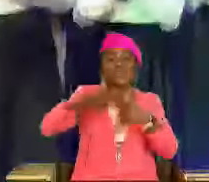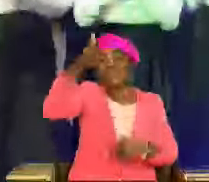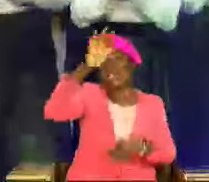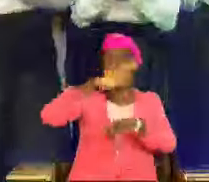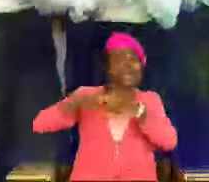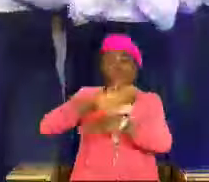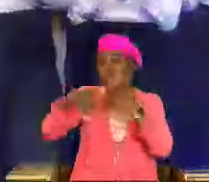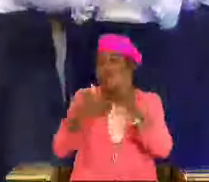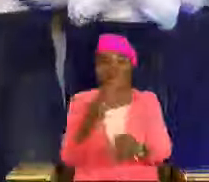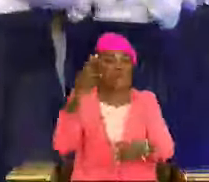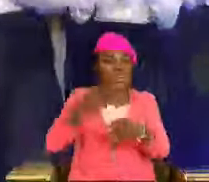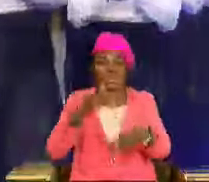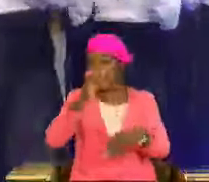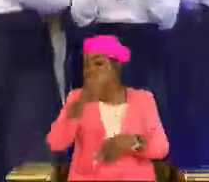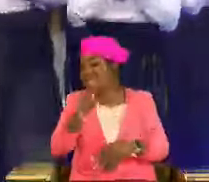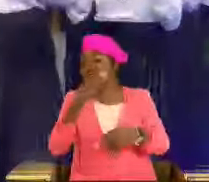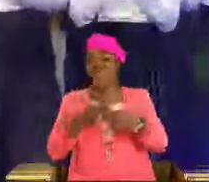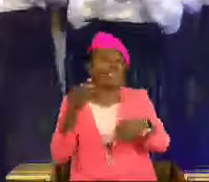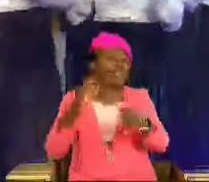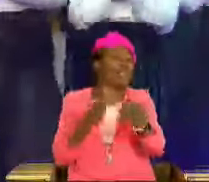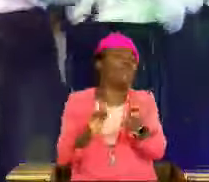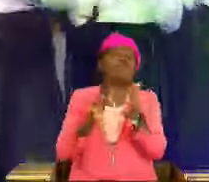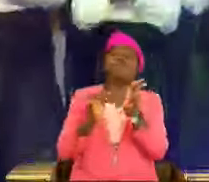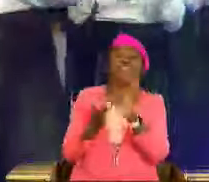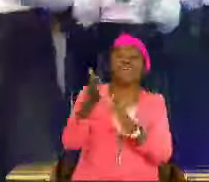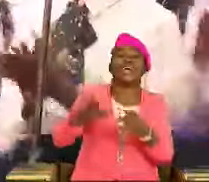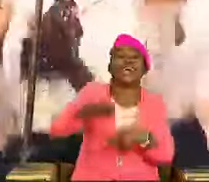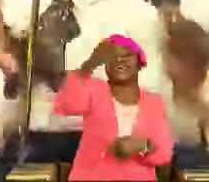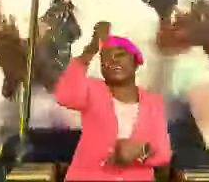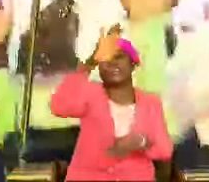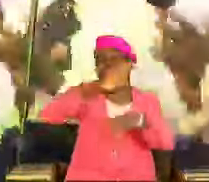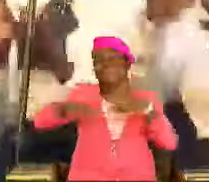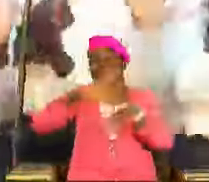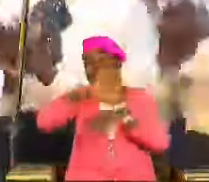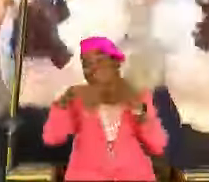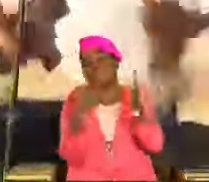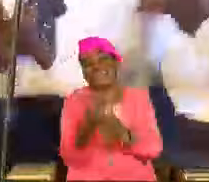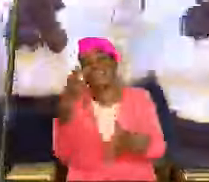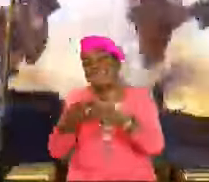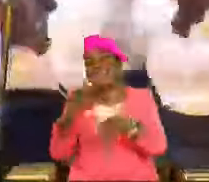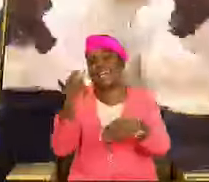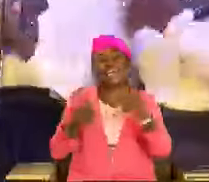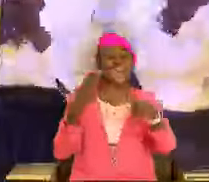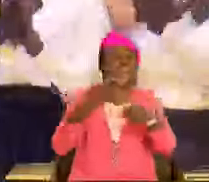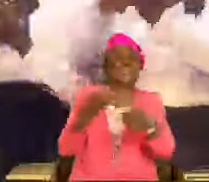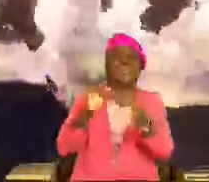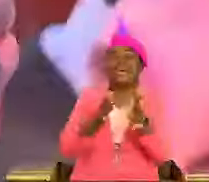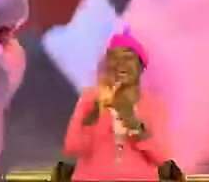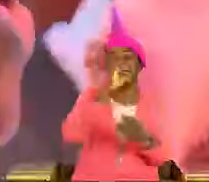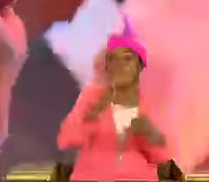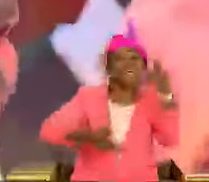jesuses open open open